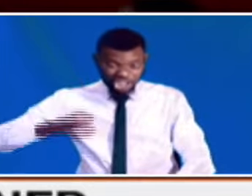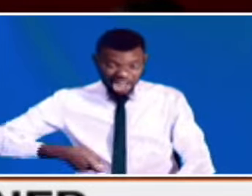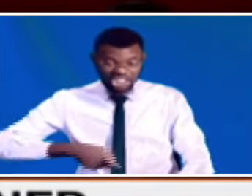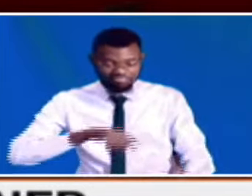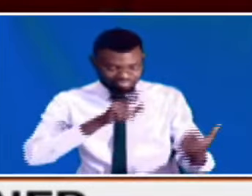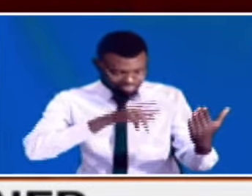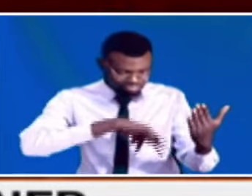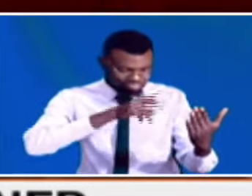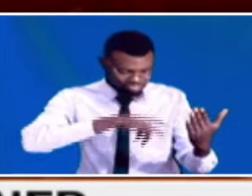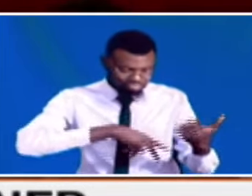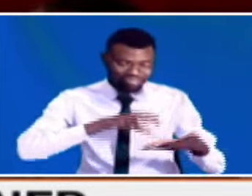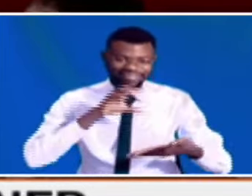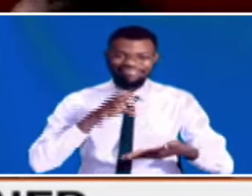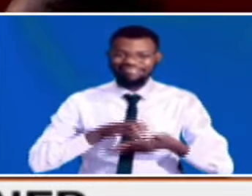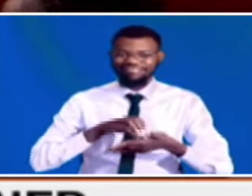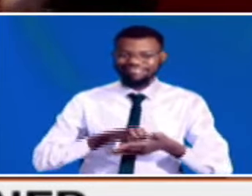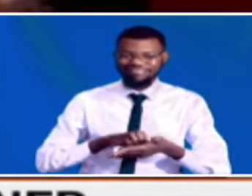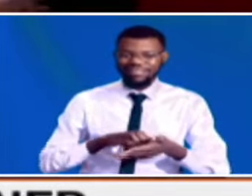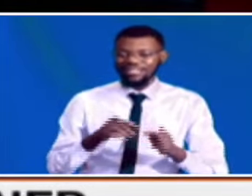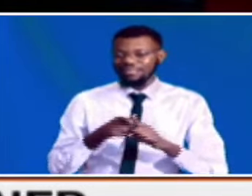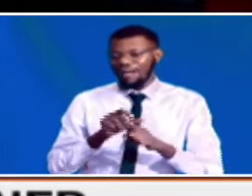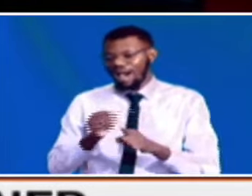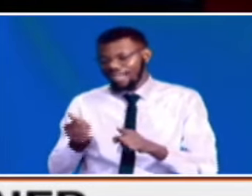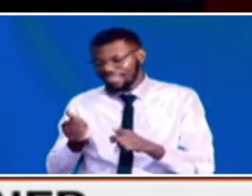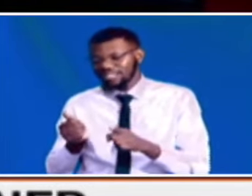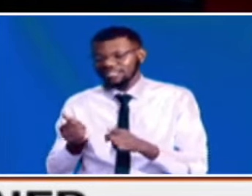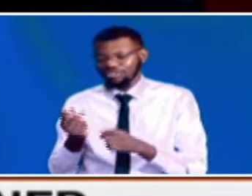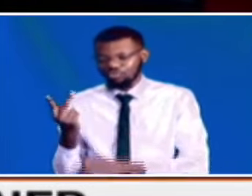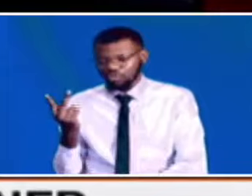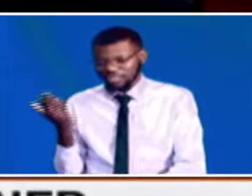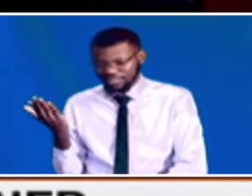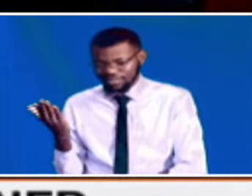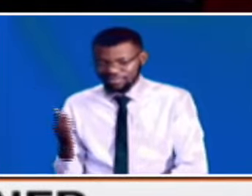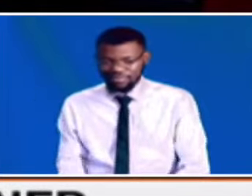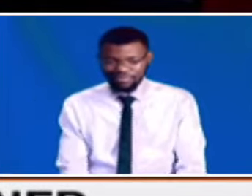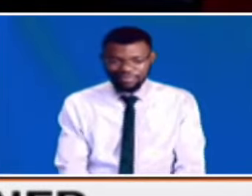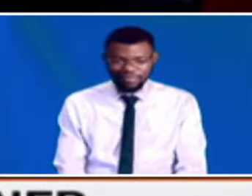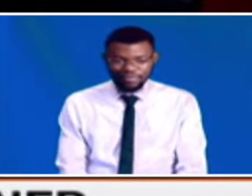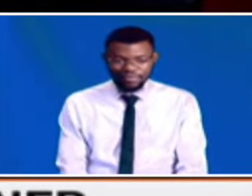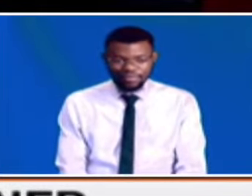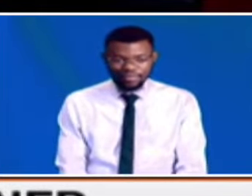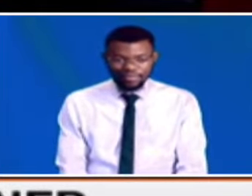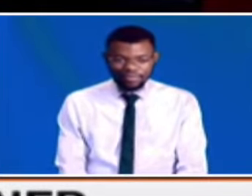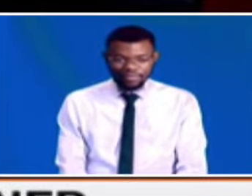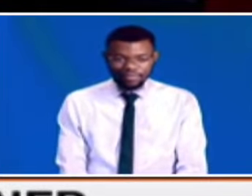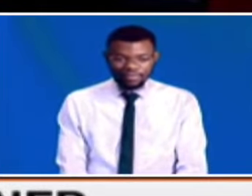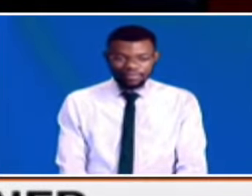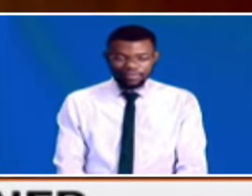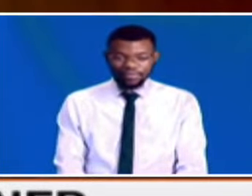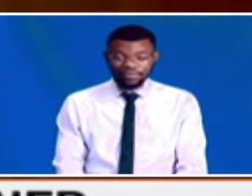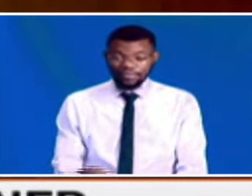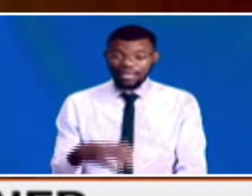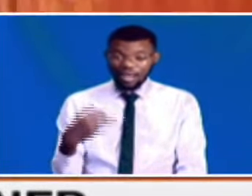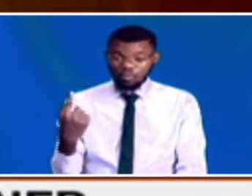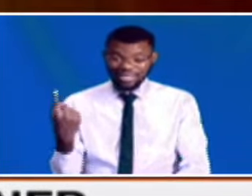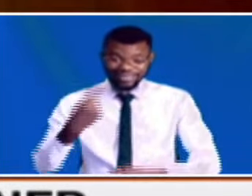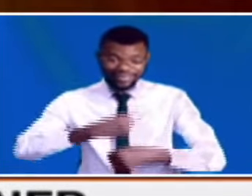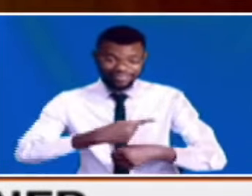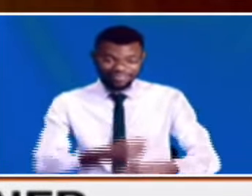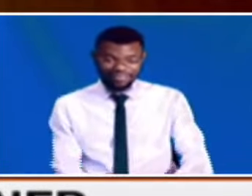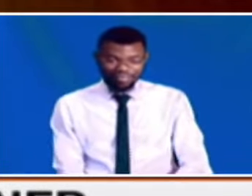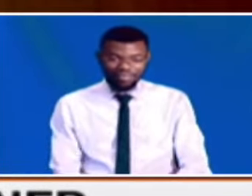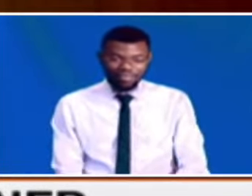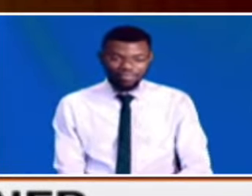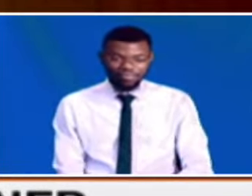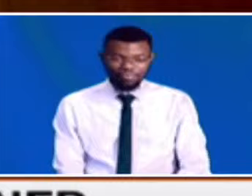Ben Makehubi and Martha Nanzushi. So I'll not grant them the 3 days they assault, I'll grant them only 1 day. He should be accompanied by a